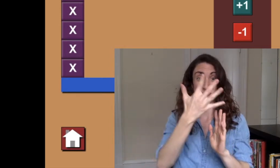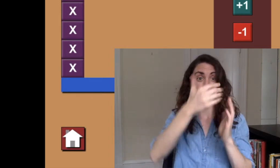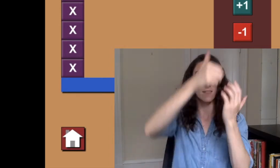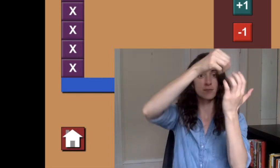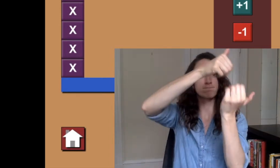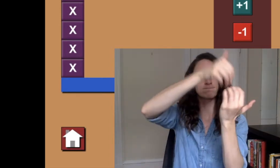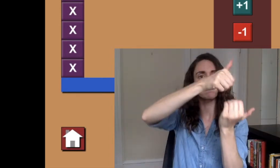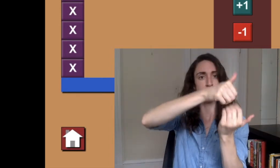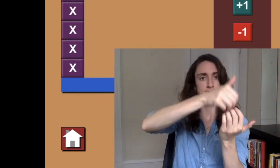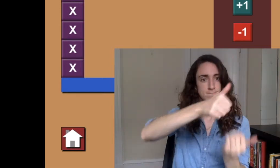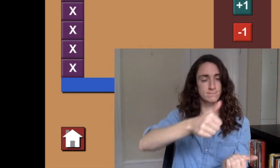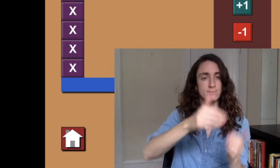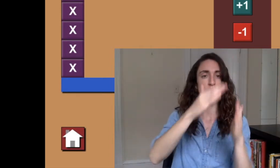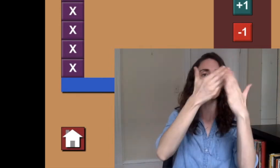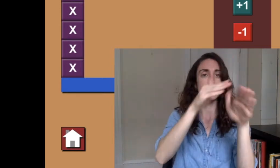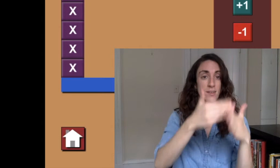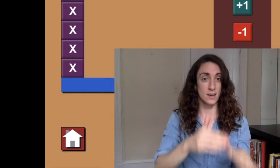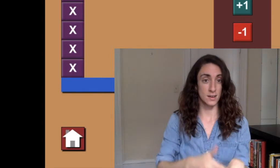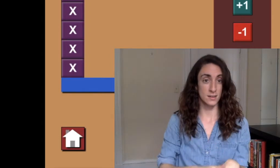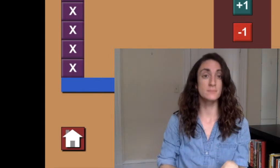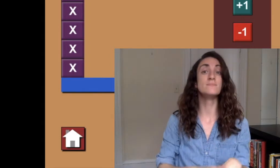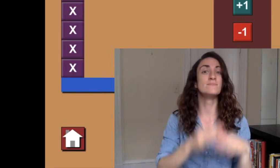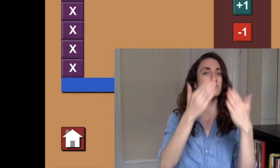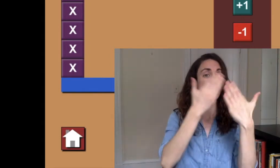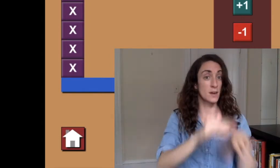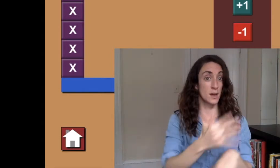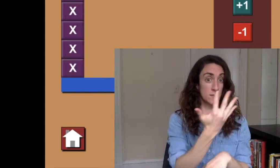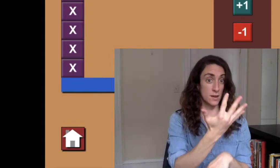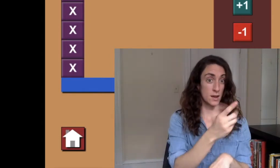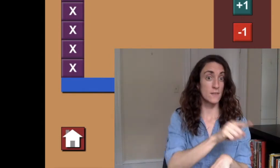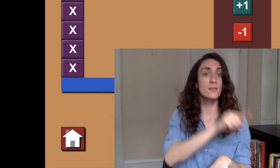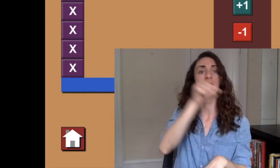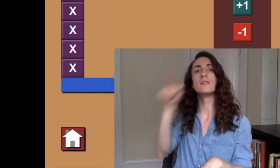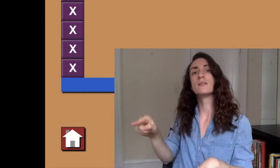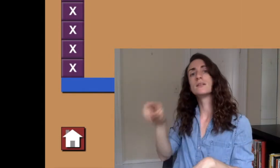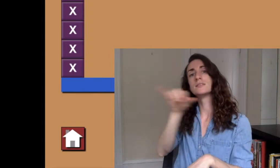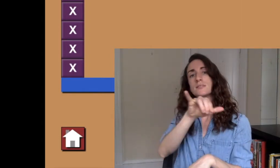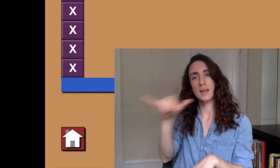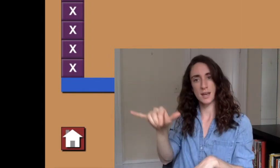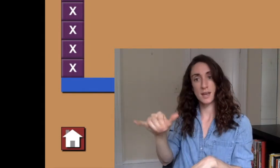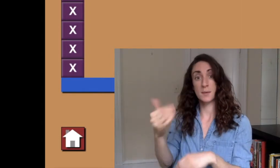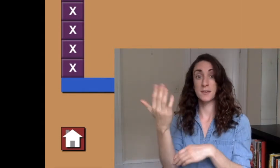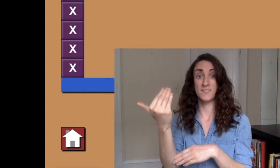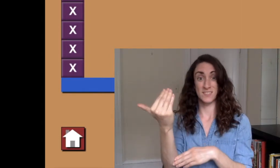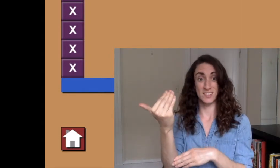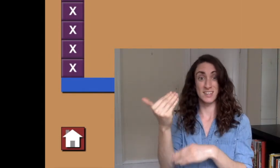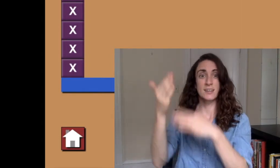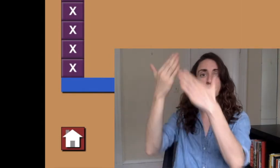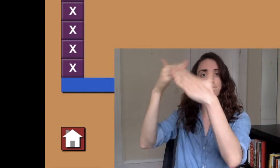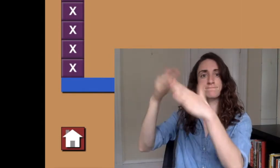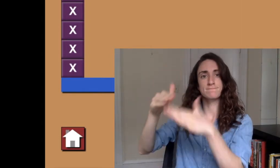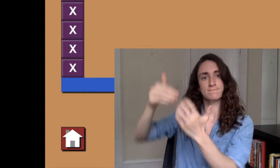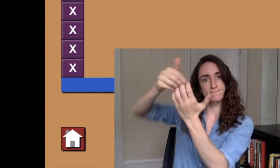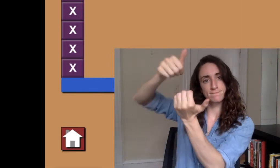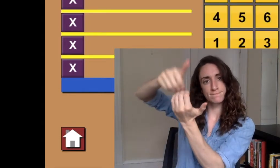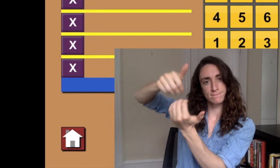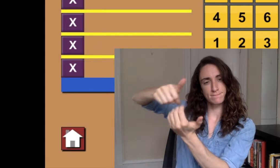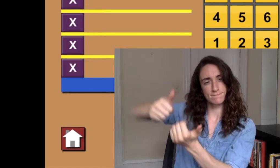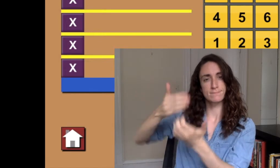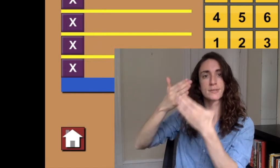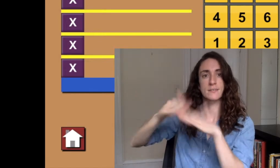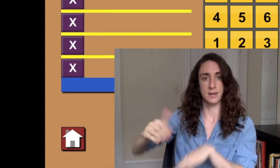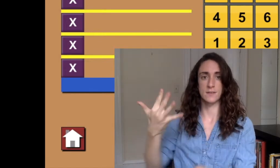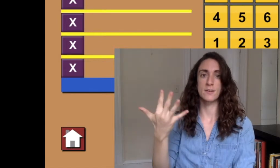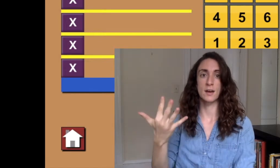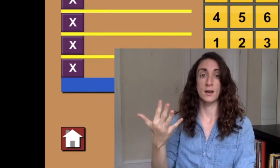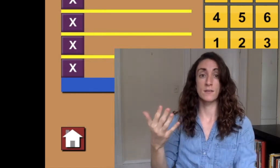to. So those 5x's, we want to split them up. We want to divide them apart. So we'll divide 5x by 5. And if we do that, then we'll have to do the